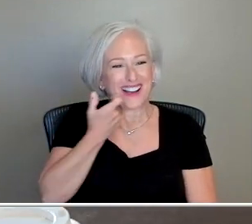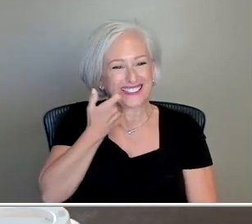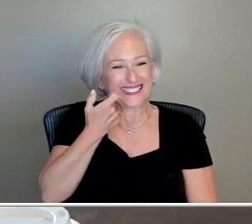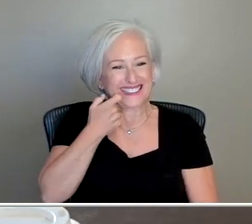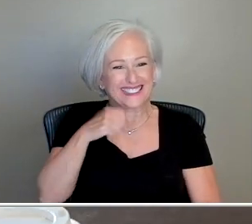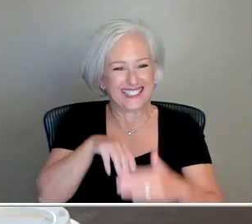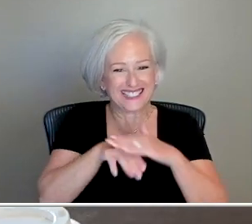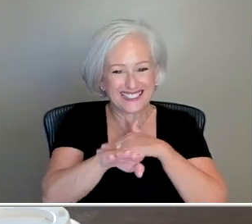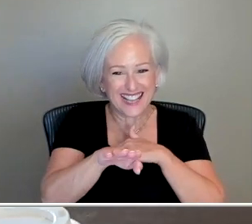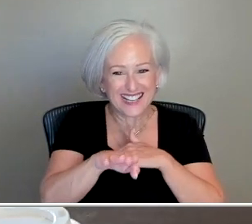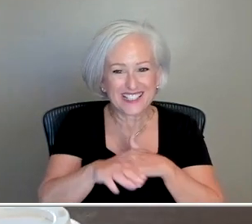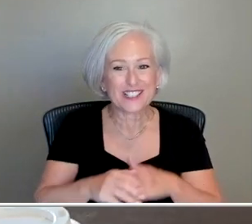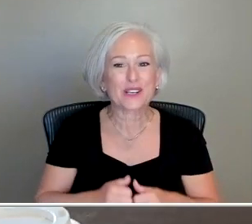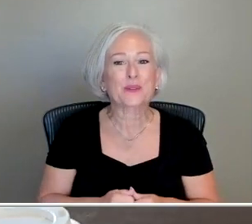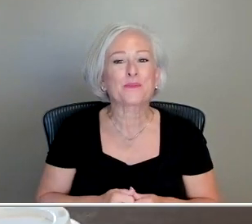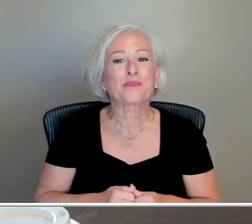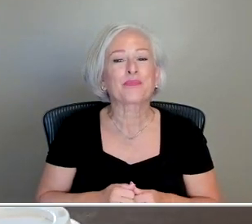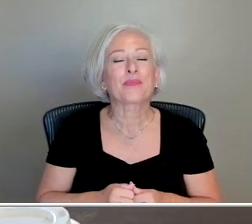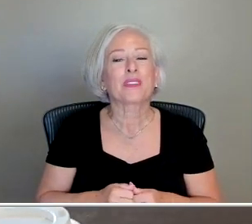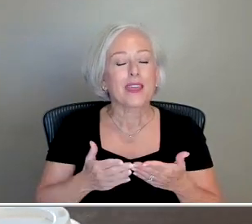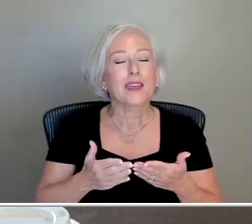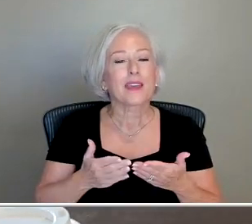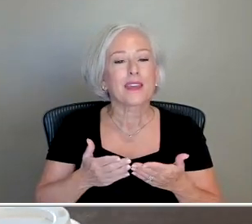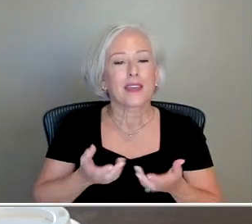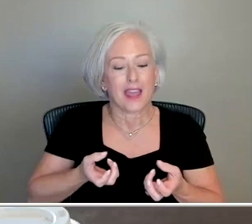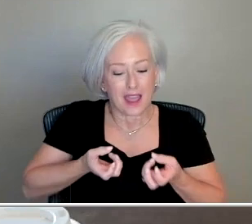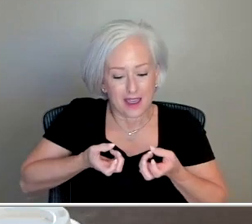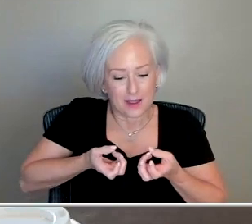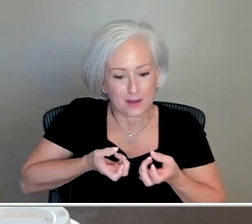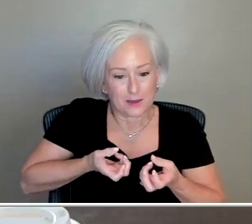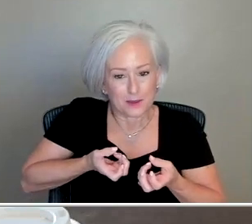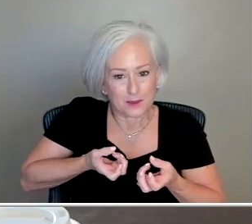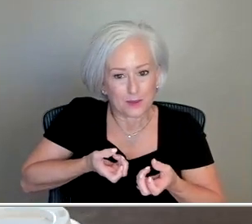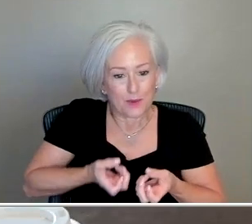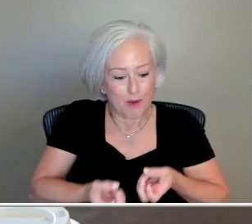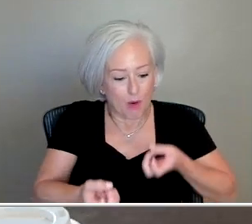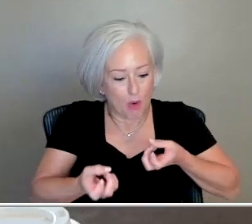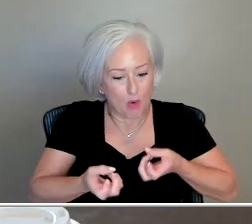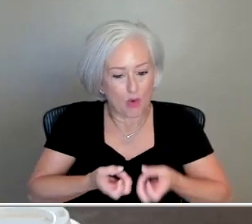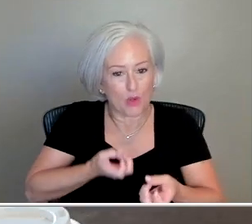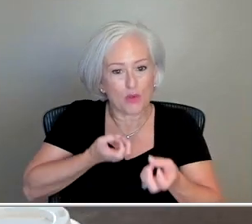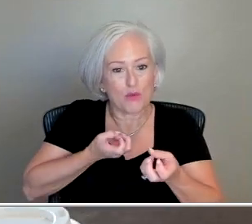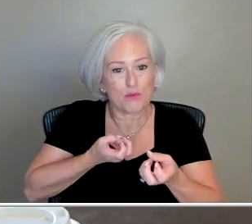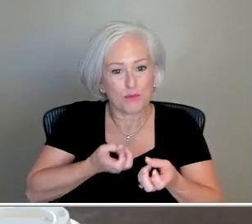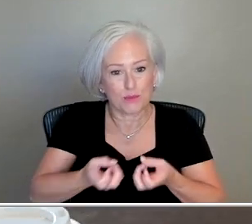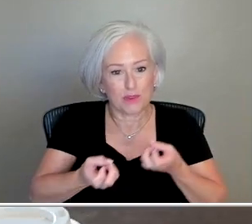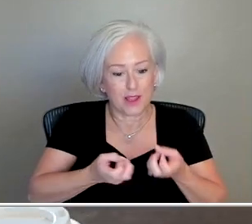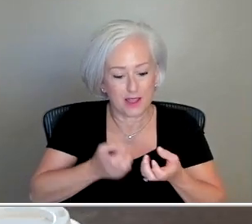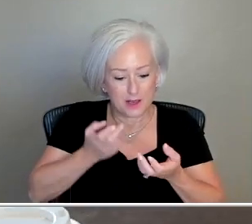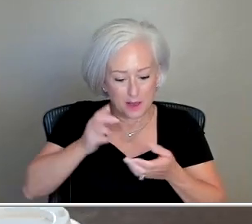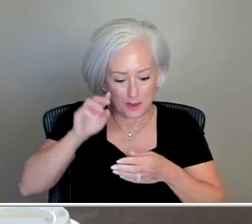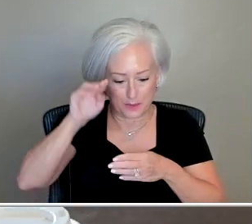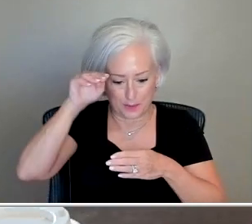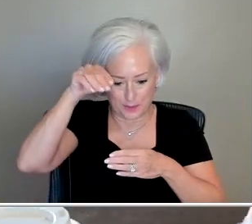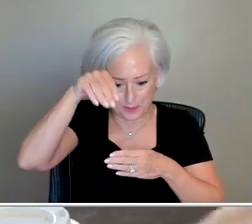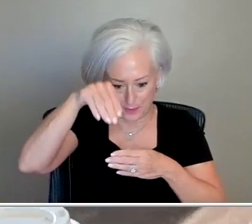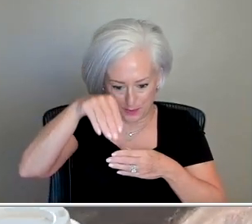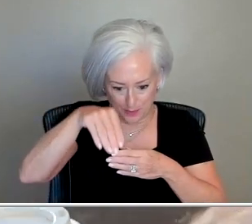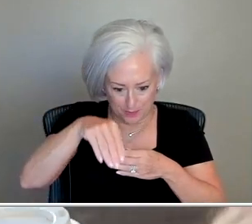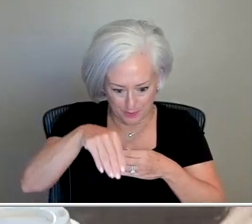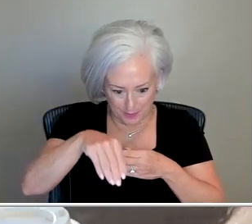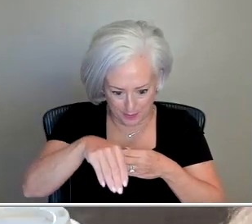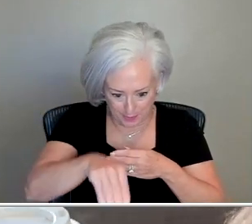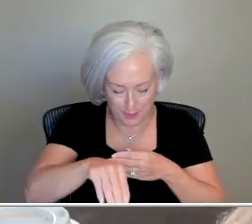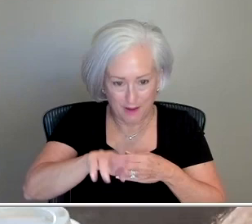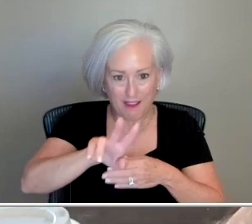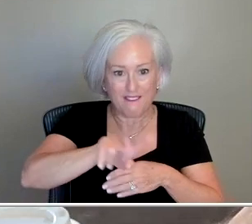so I started down that stretch there, and within 5 feet, I panicked, I fell, and I